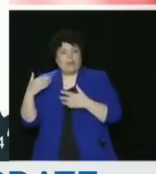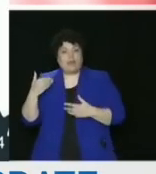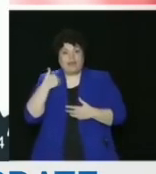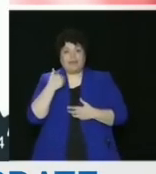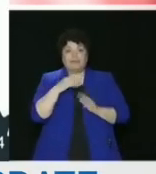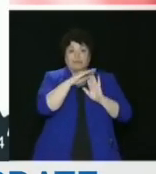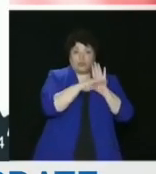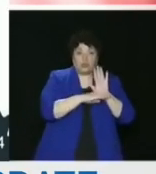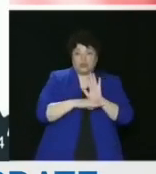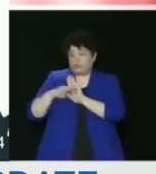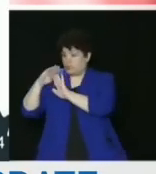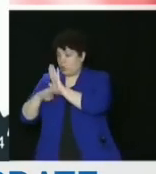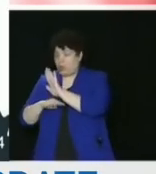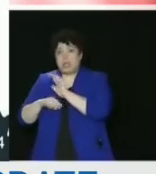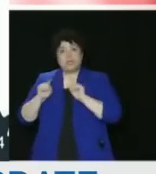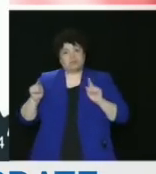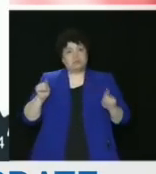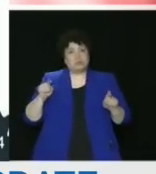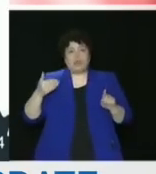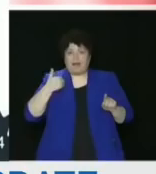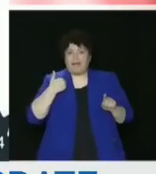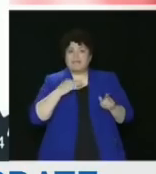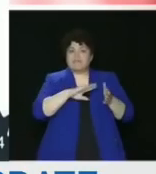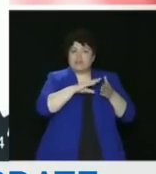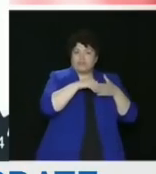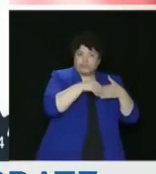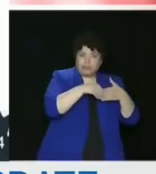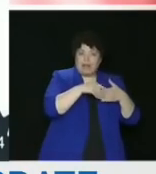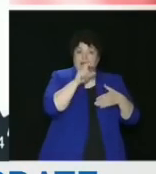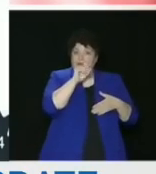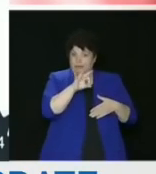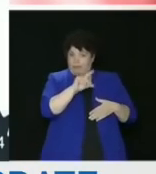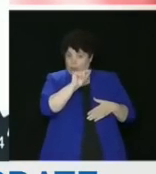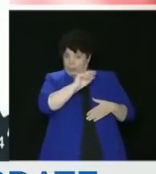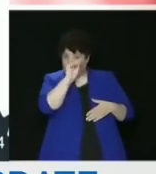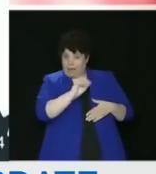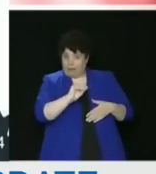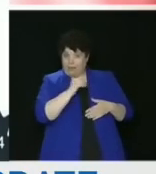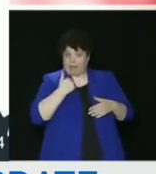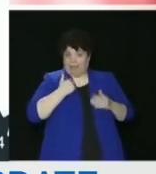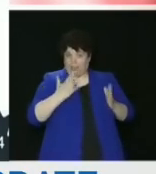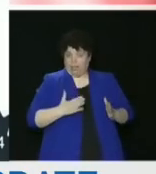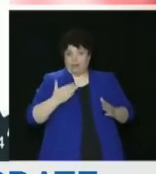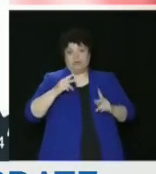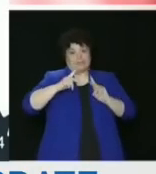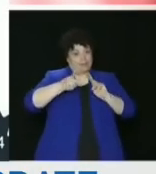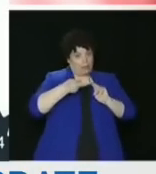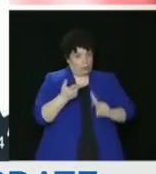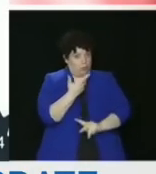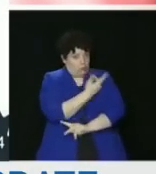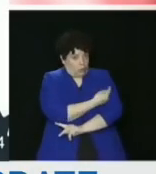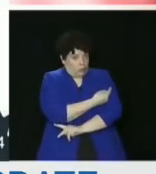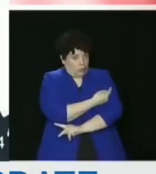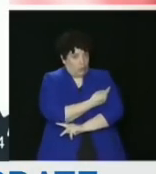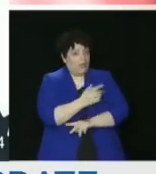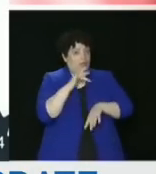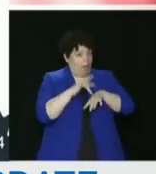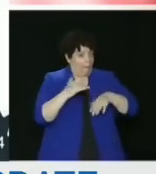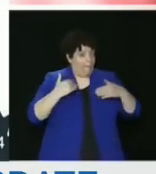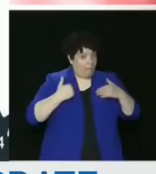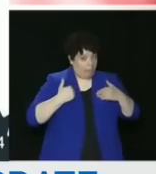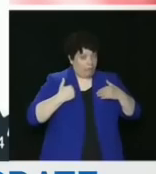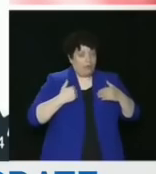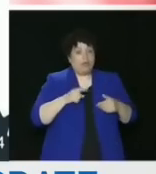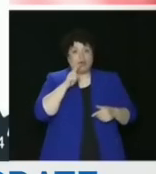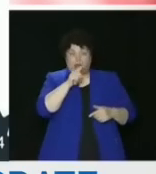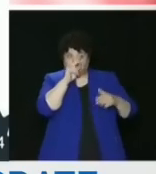lifted, 20% des the Canadiens vertical ont blue reçu leur dashed line, seconde dose. when Ce 20% of modèle nous Canadians donne have de received their l'espoir, second dose of illustrant qu'il vaccine. existe un moyen These models